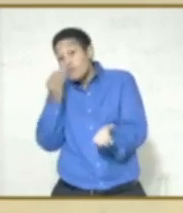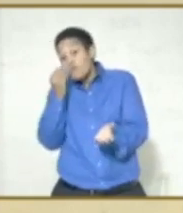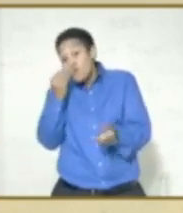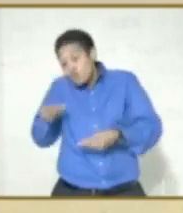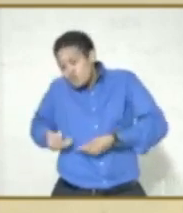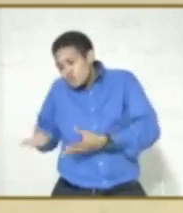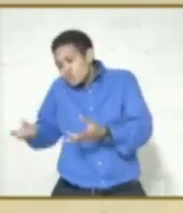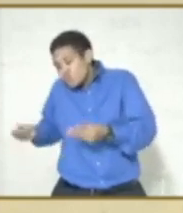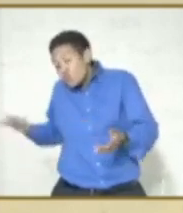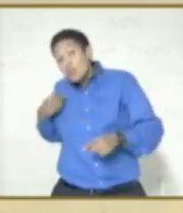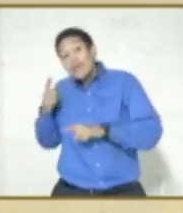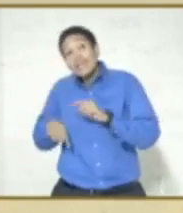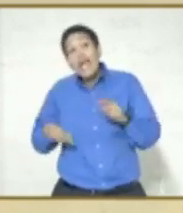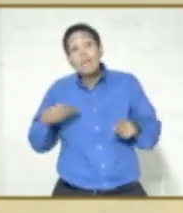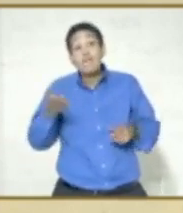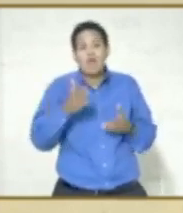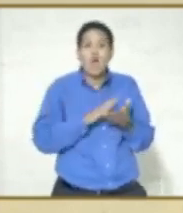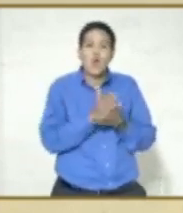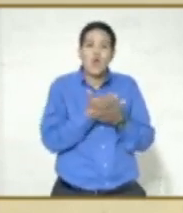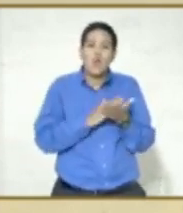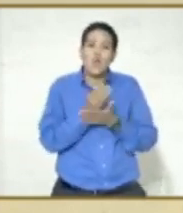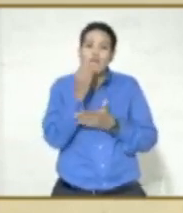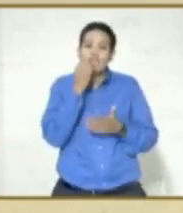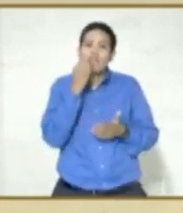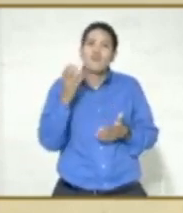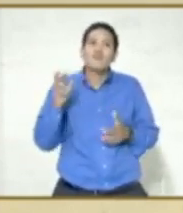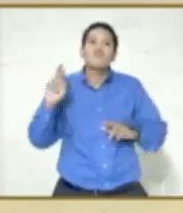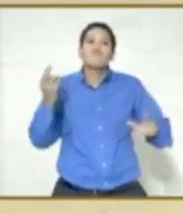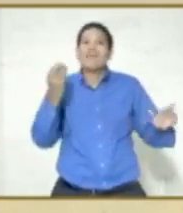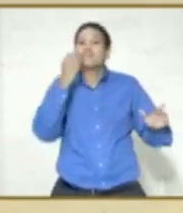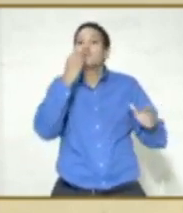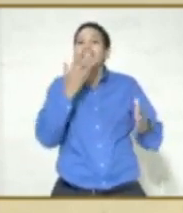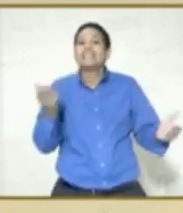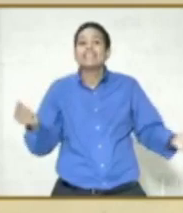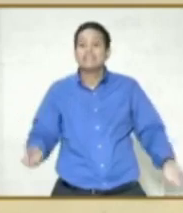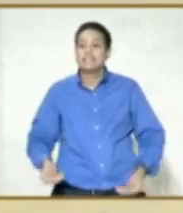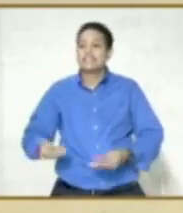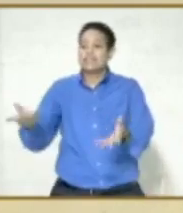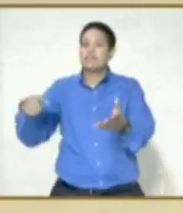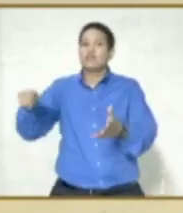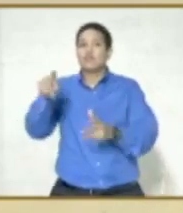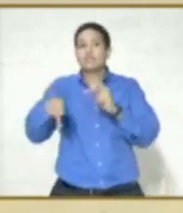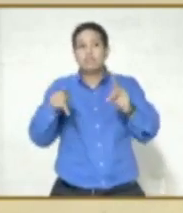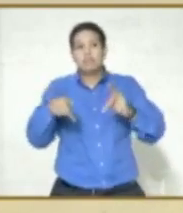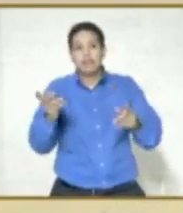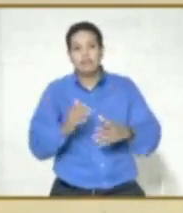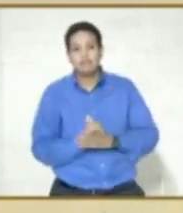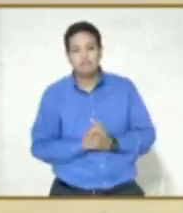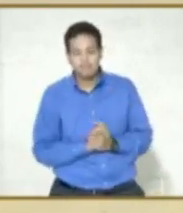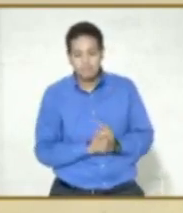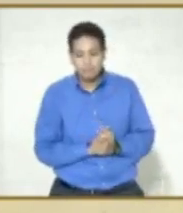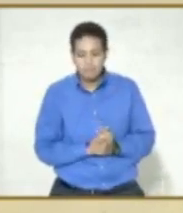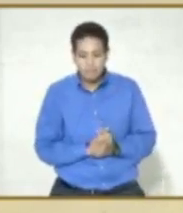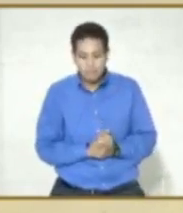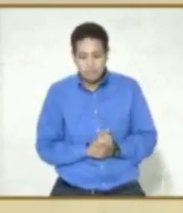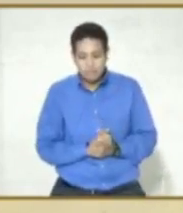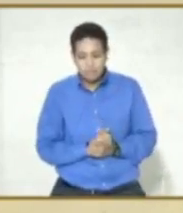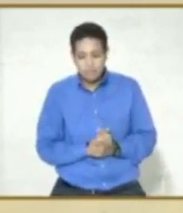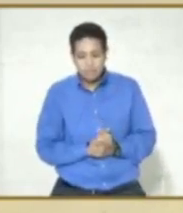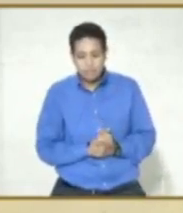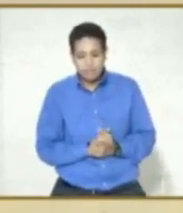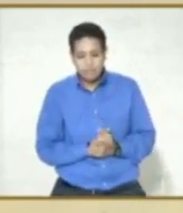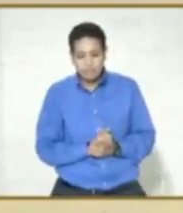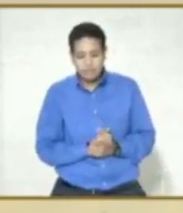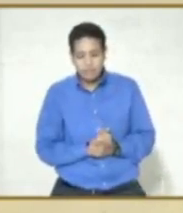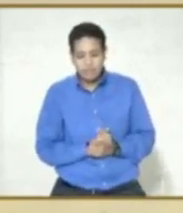we cannot provide a cooked meal, then ready-to-eat items will be provided to those persons. Thank you. There is a question again coming from